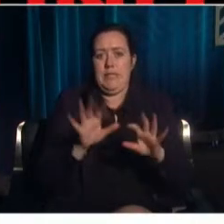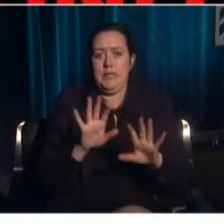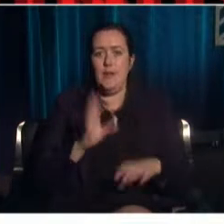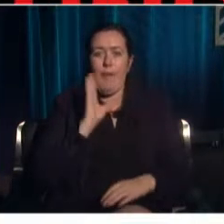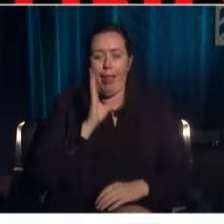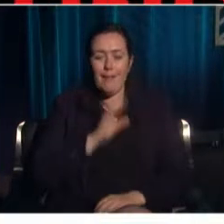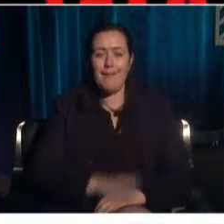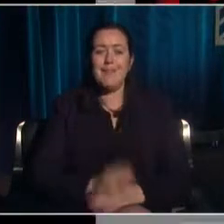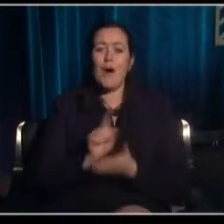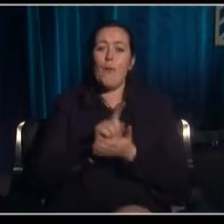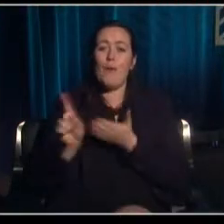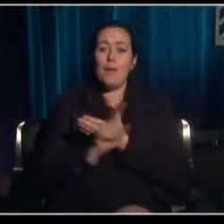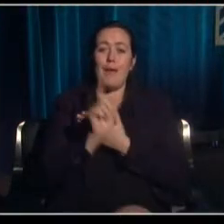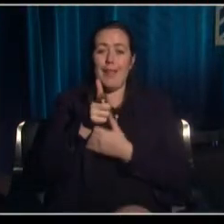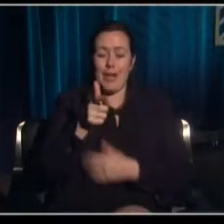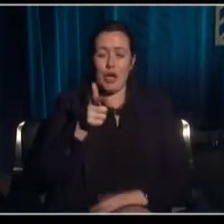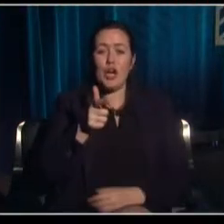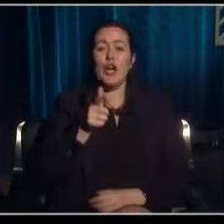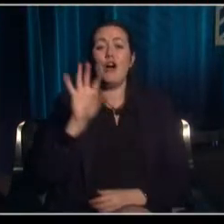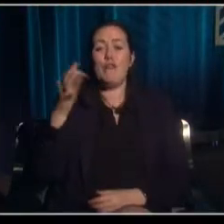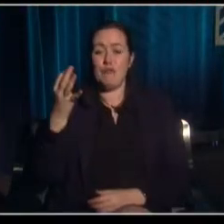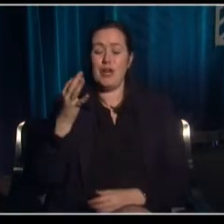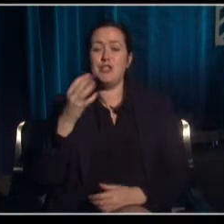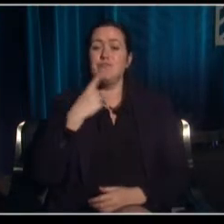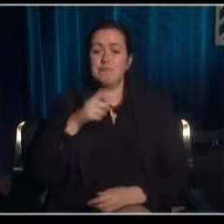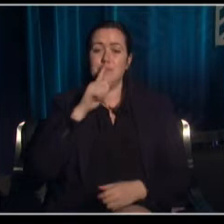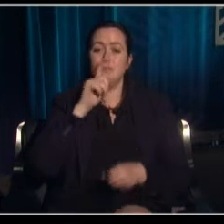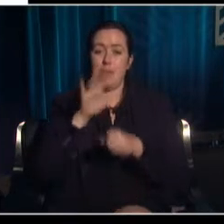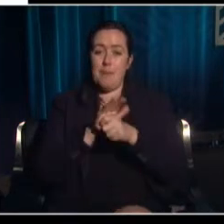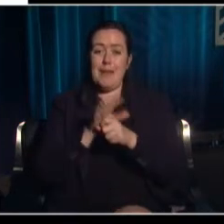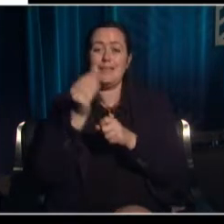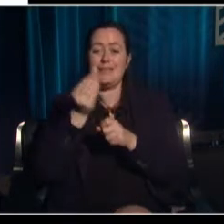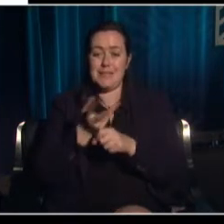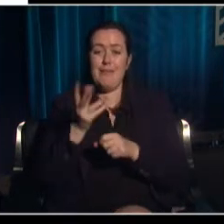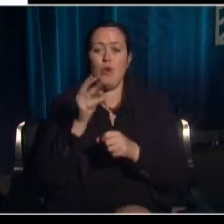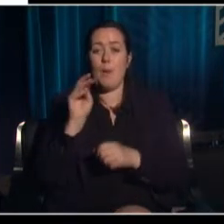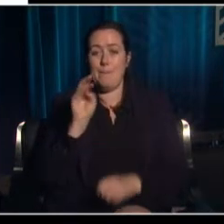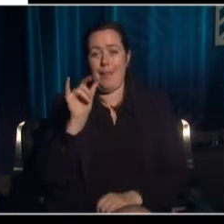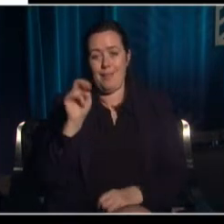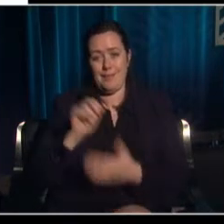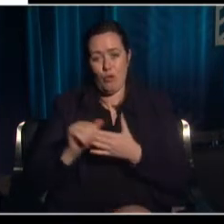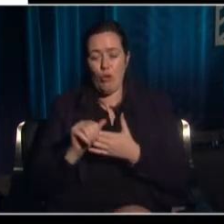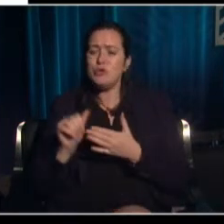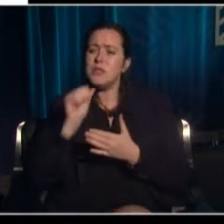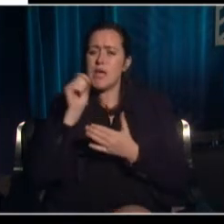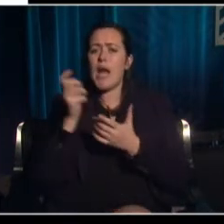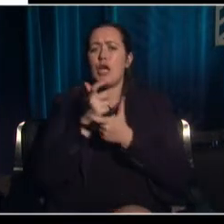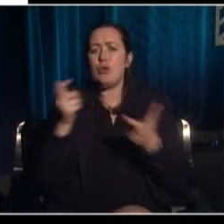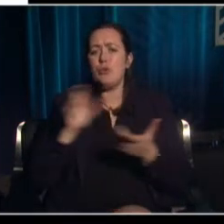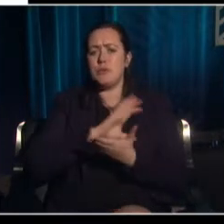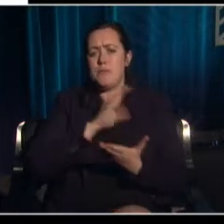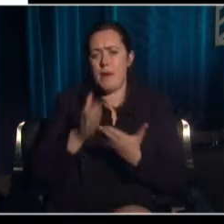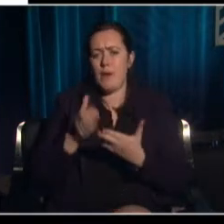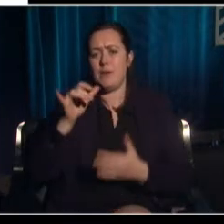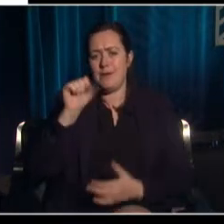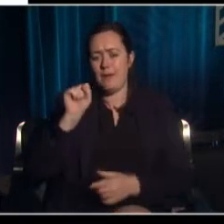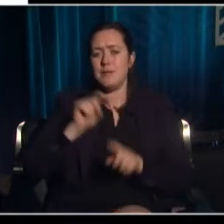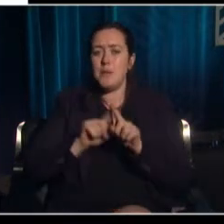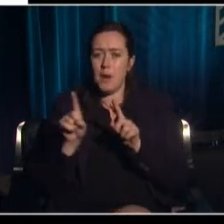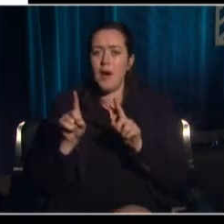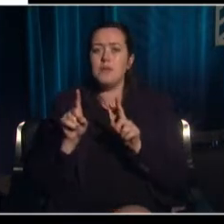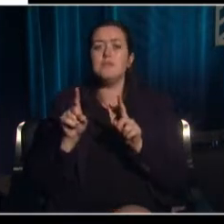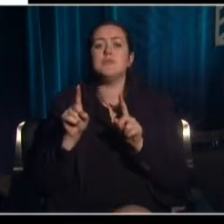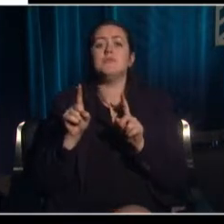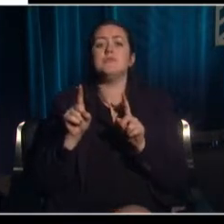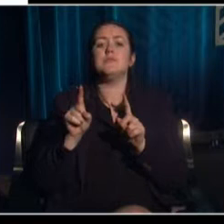A week later, the French committed several $million, which, although not a huge amount, got them out of hiding,